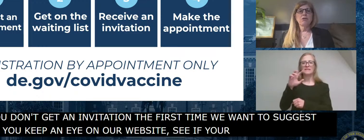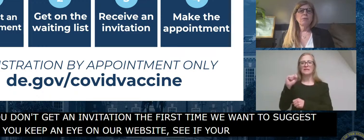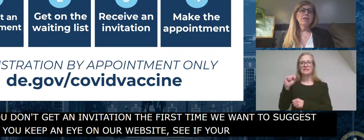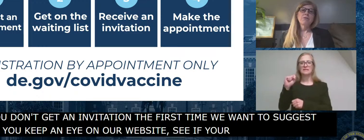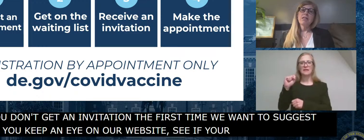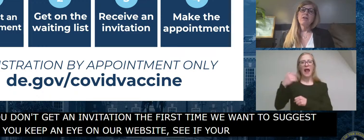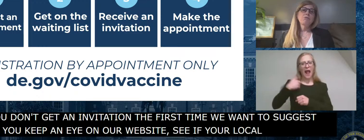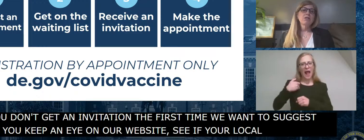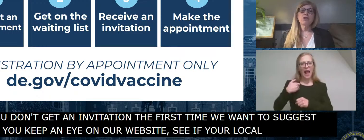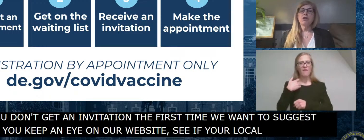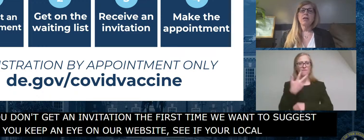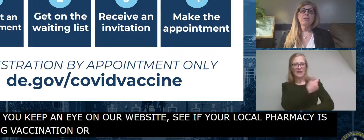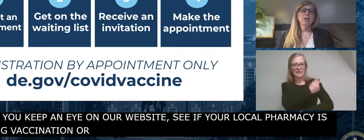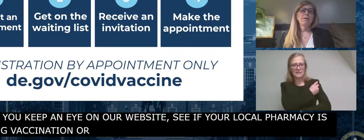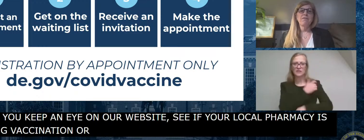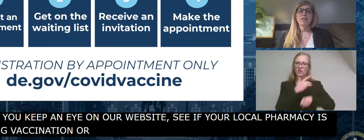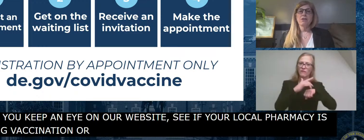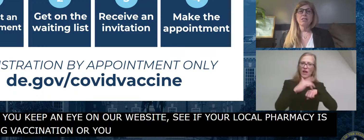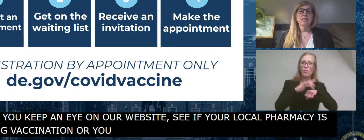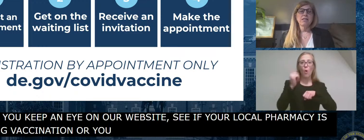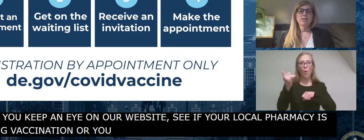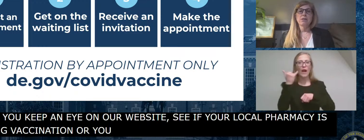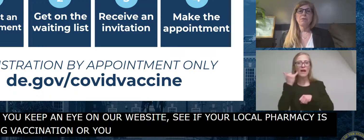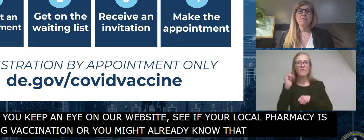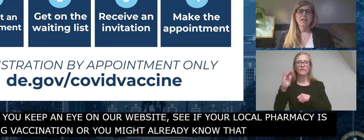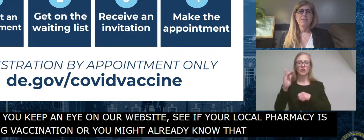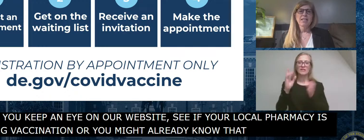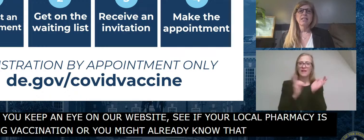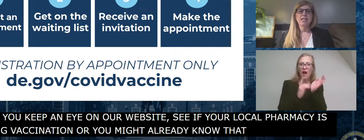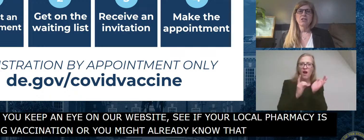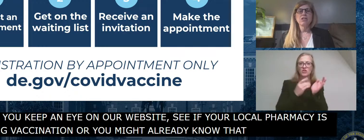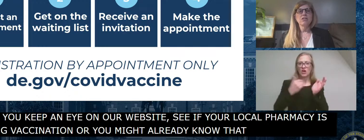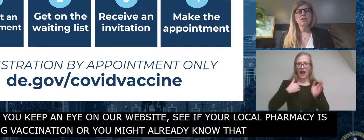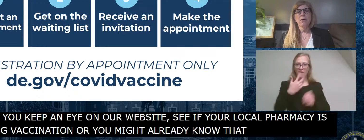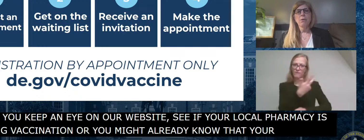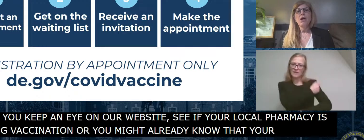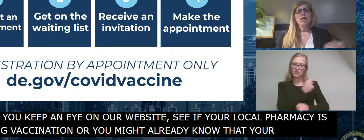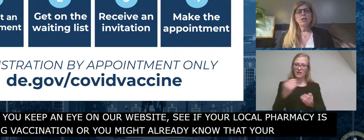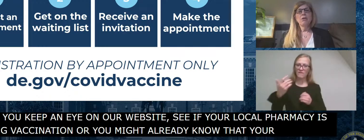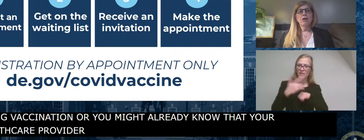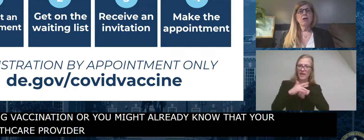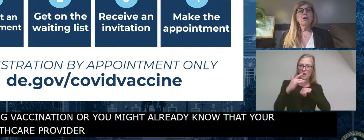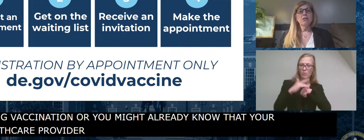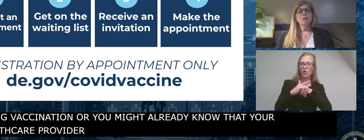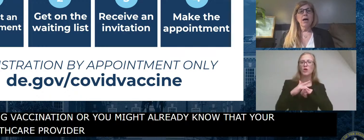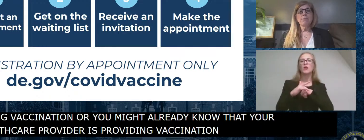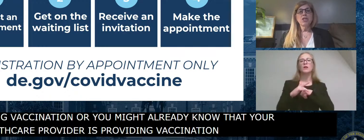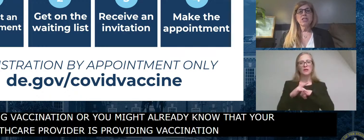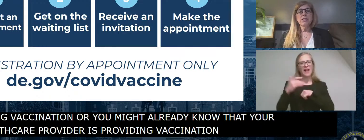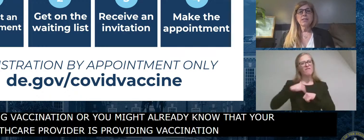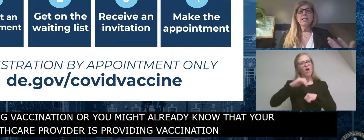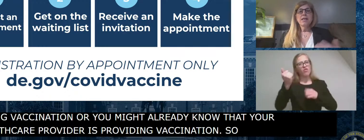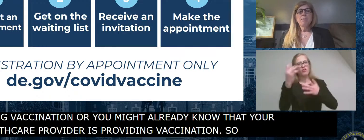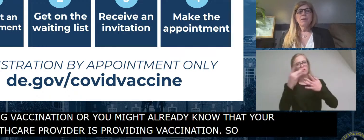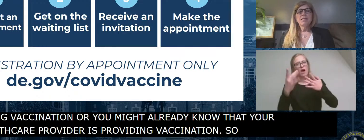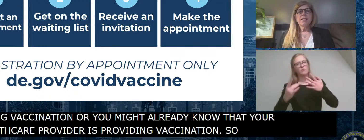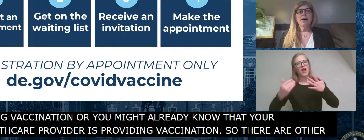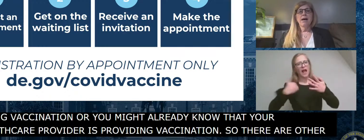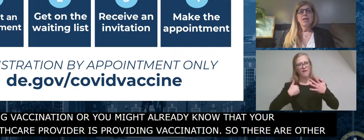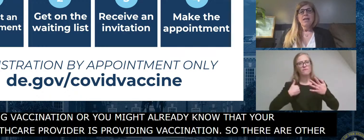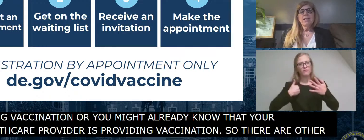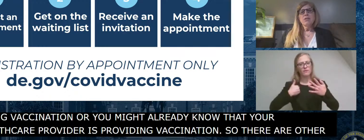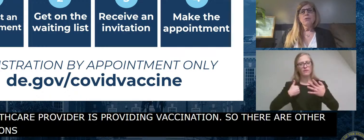vaccination, or you might already know that your healthcare provider is providing vaccination. So, there are other options,